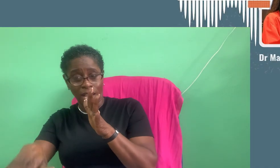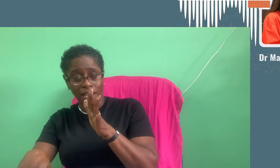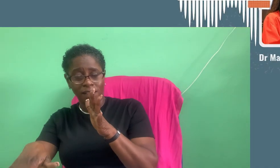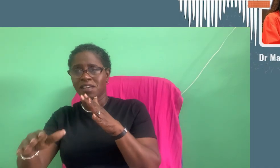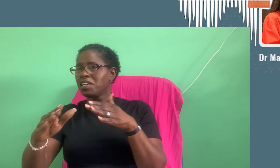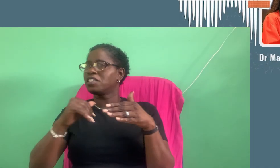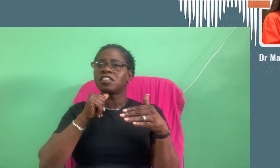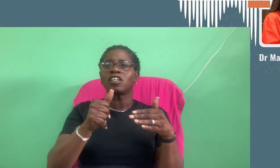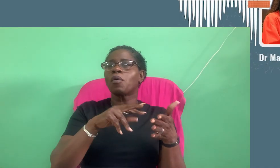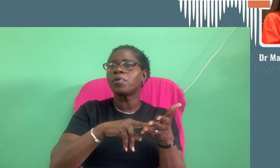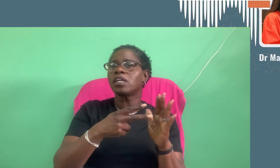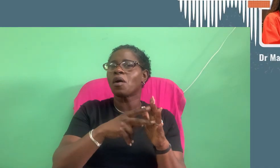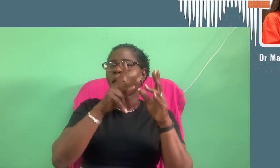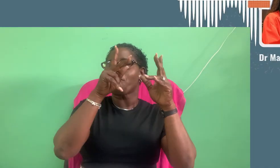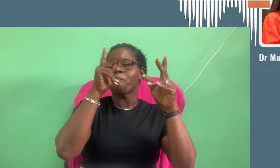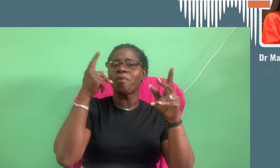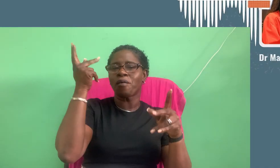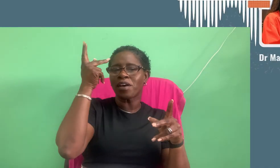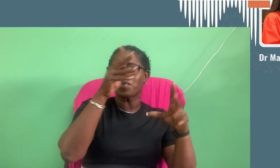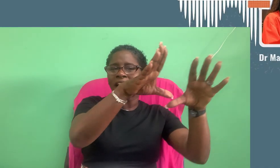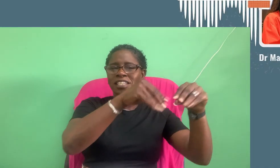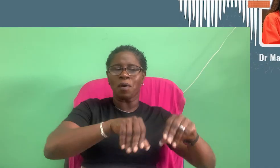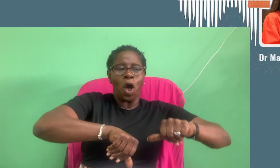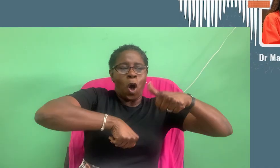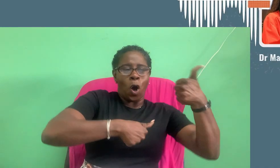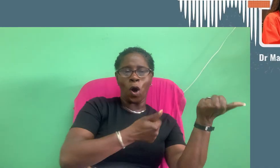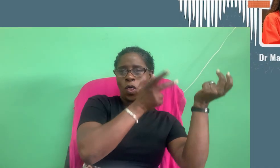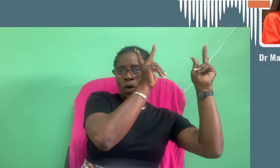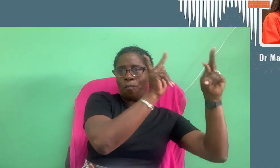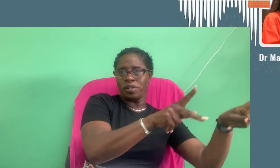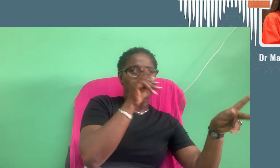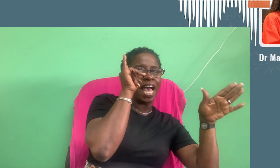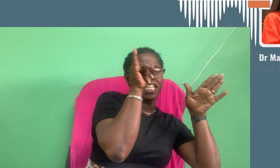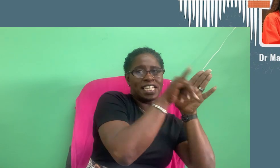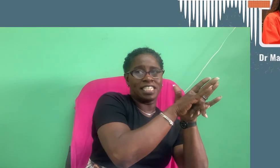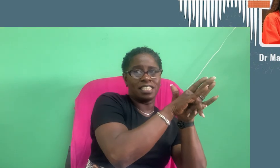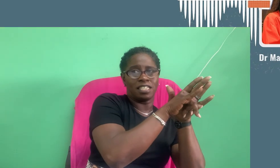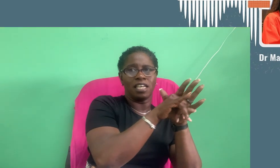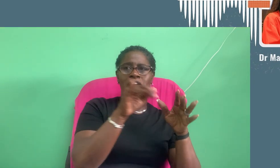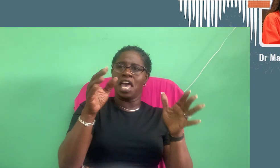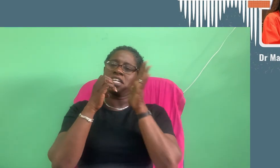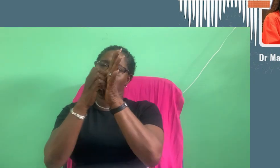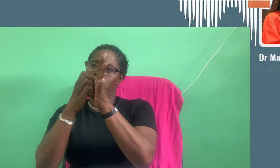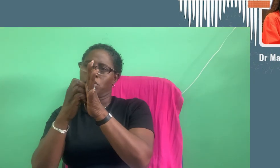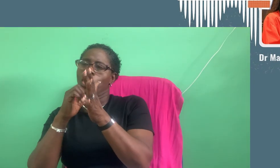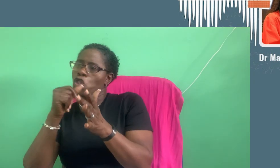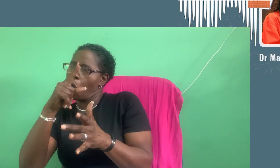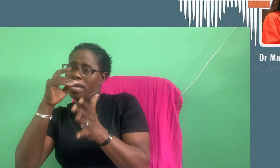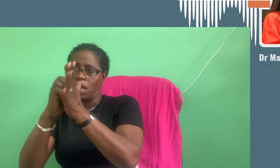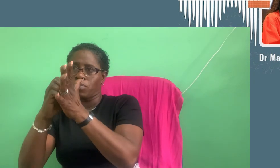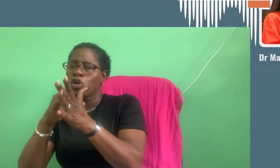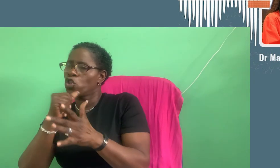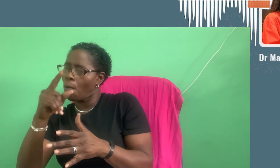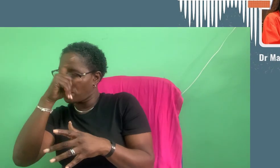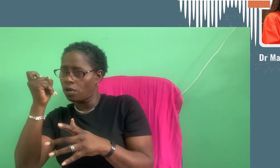not mean that they are automatically more accepting of other people's identities. So just because you might be okay with the fact